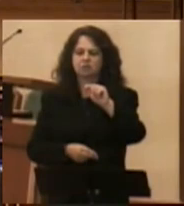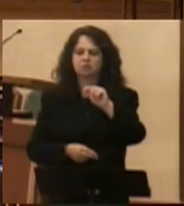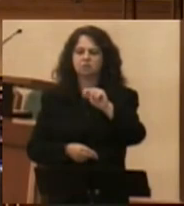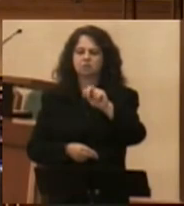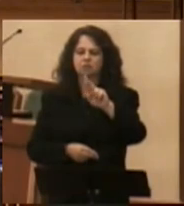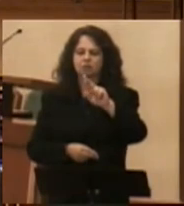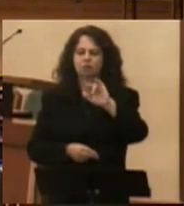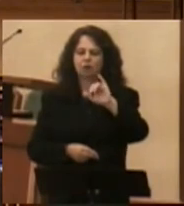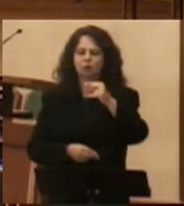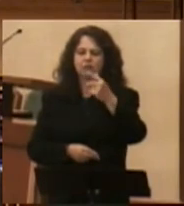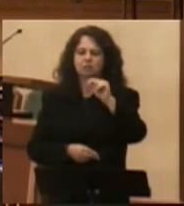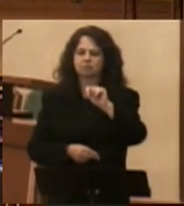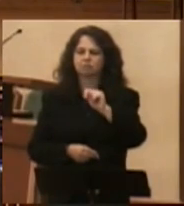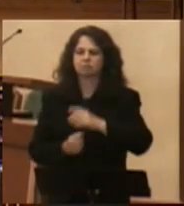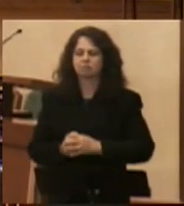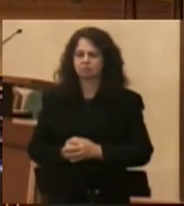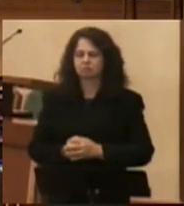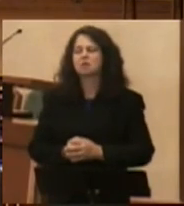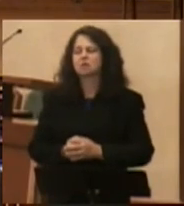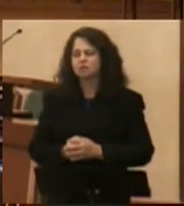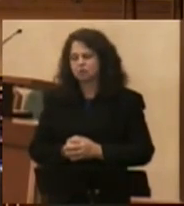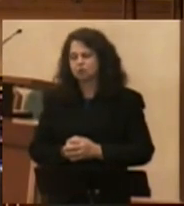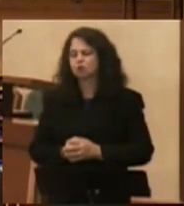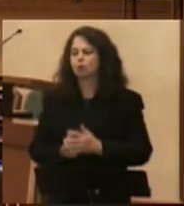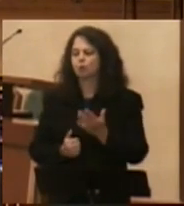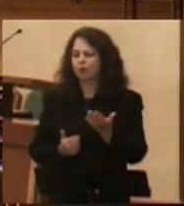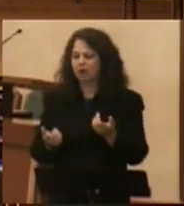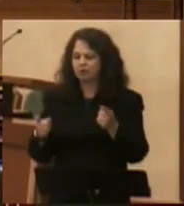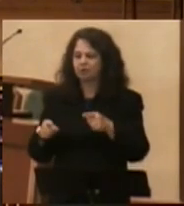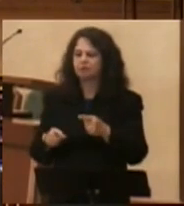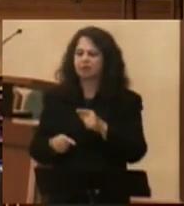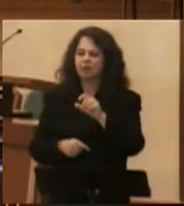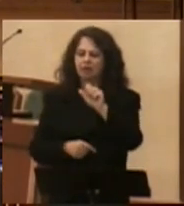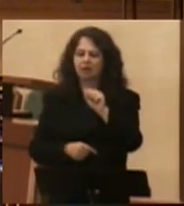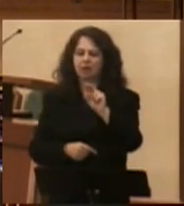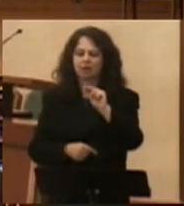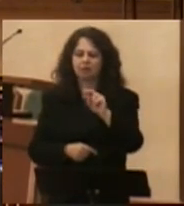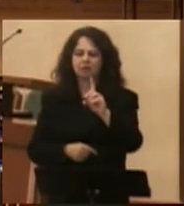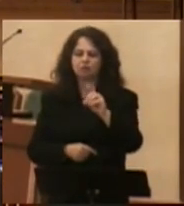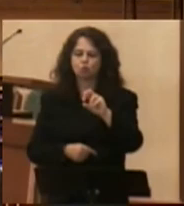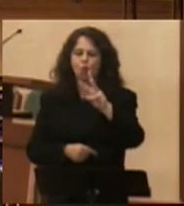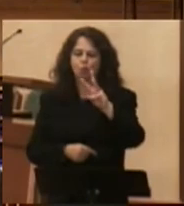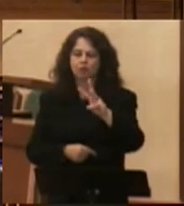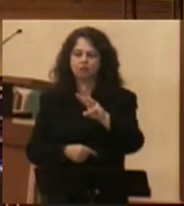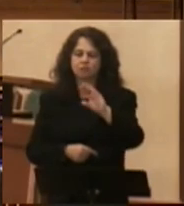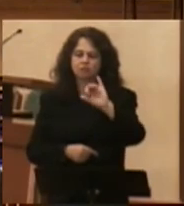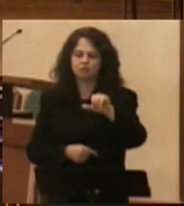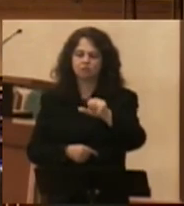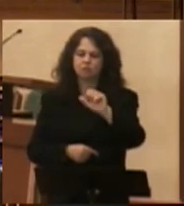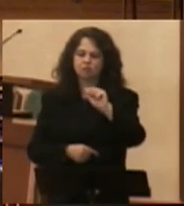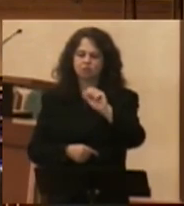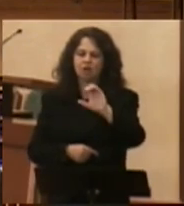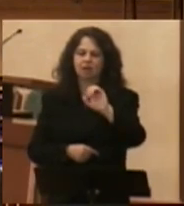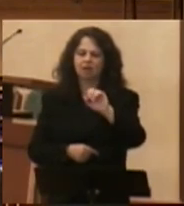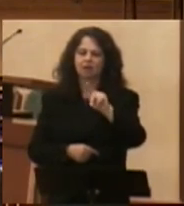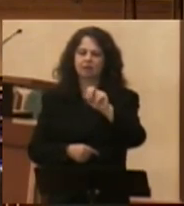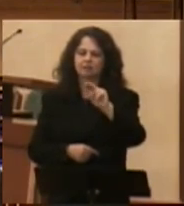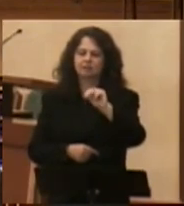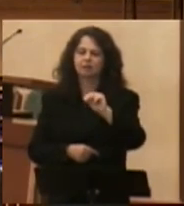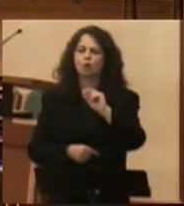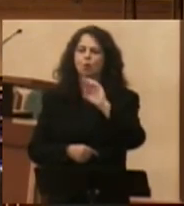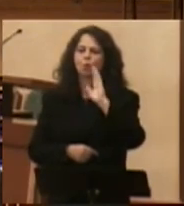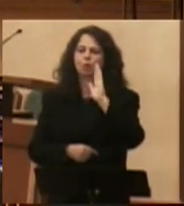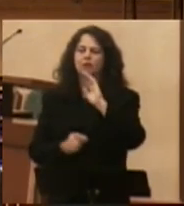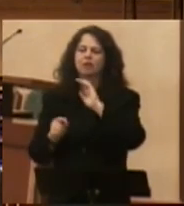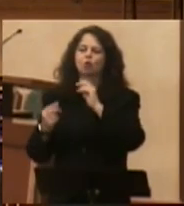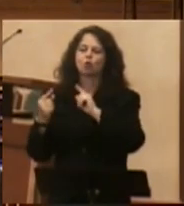was going to visit his church one day, and the elders of the church wanted to make sure that Cartwright did not say anything that